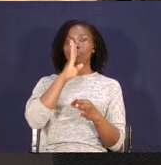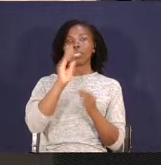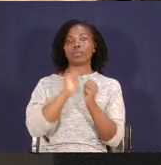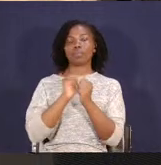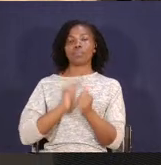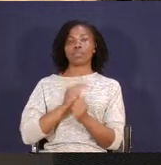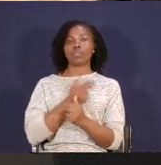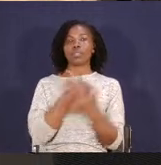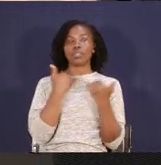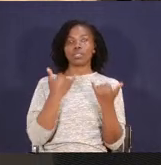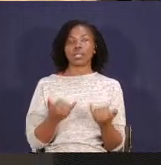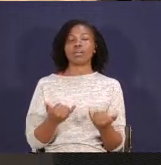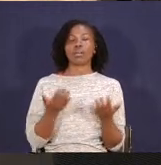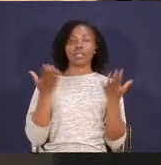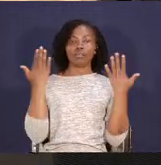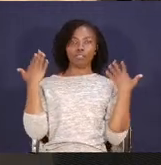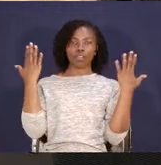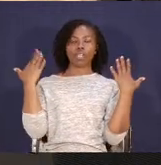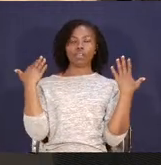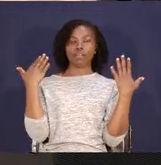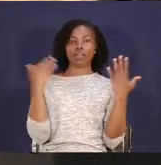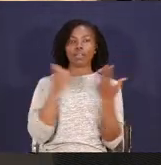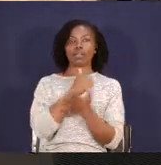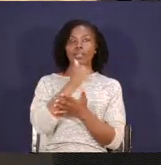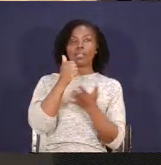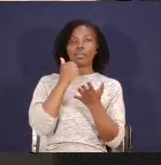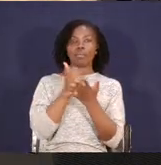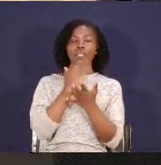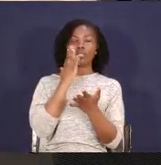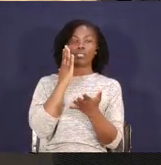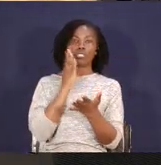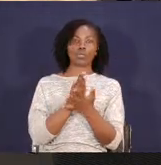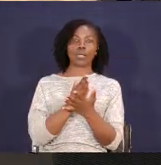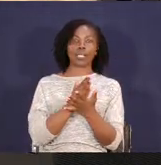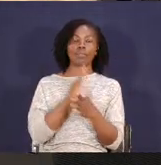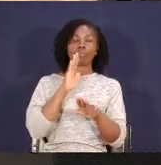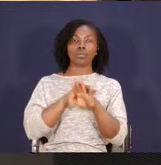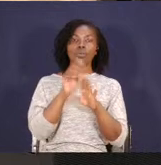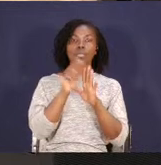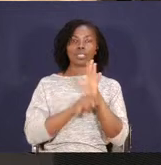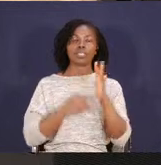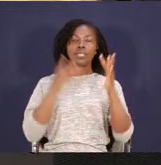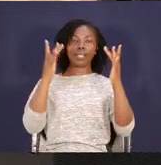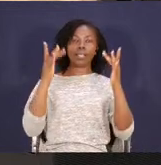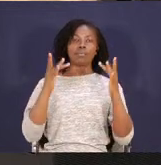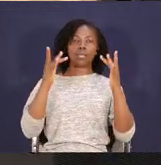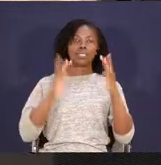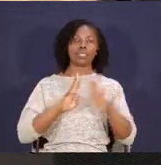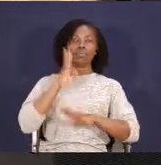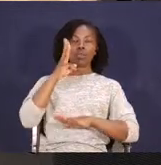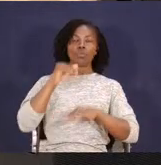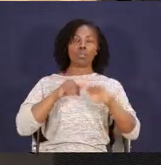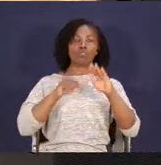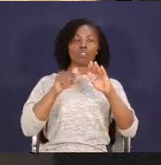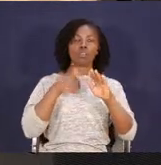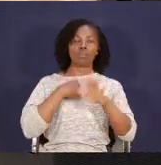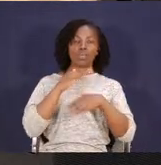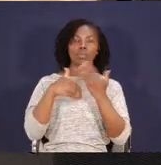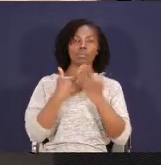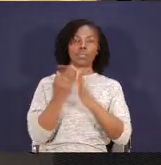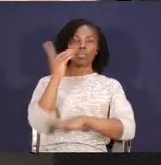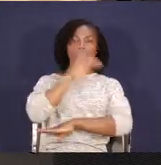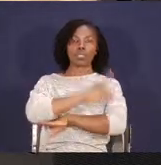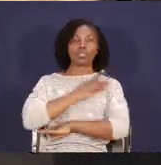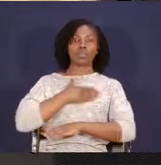and forevermore. Amen. Surely goodness and mercy shall follow me all the days of my life, and I shall dwell in the house